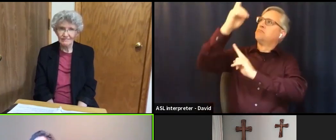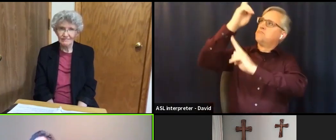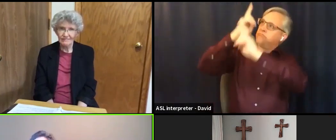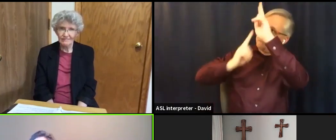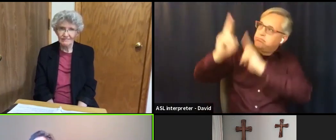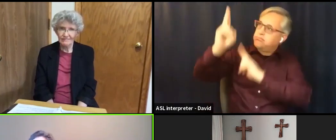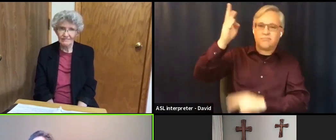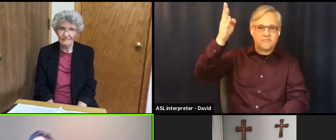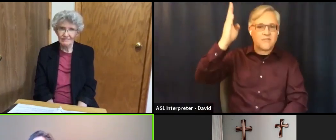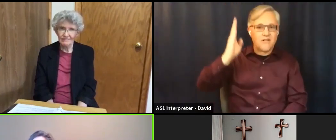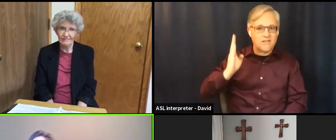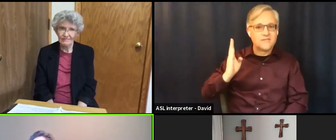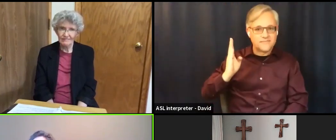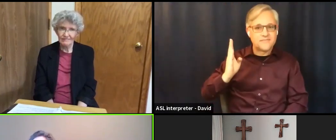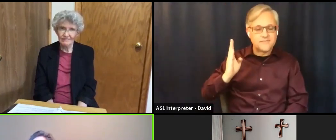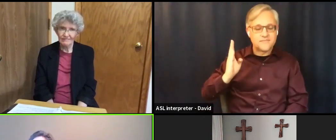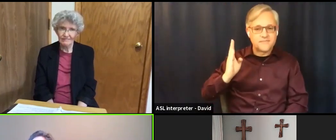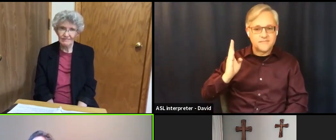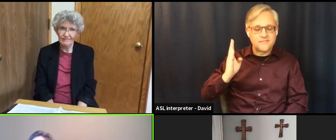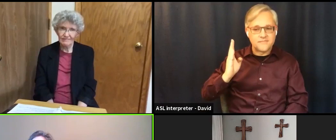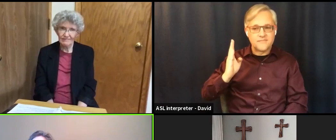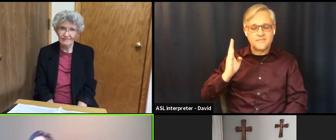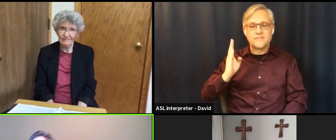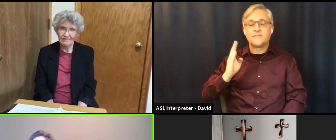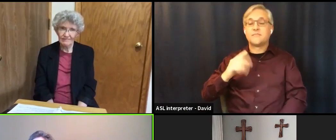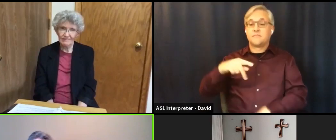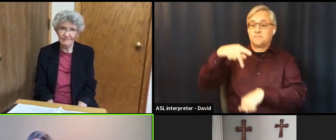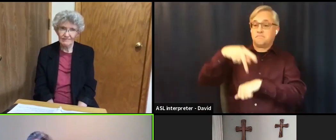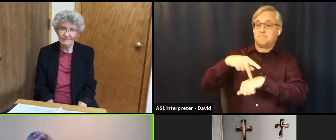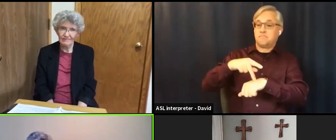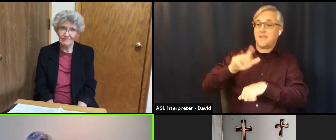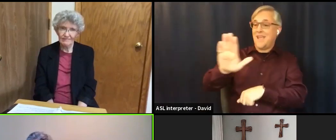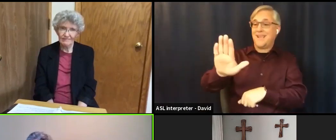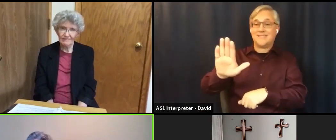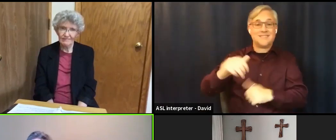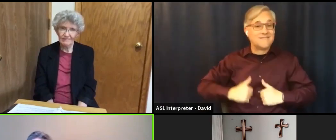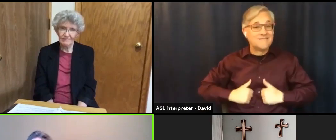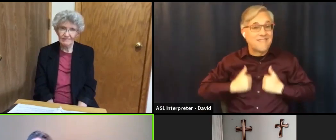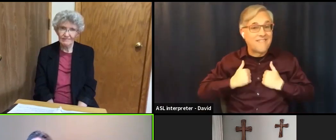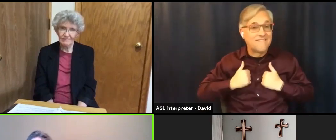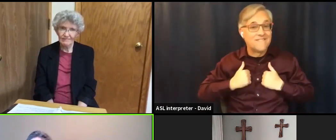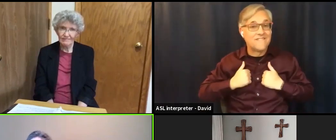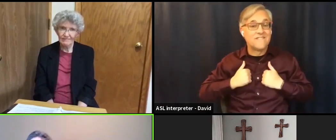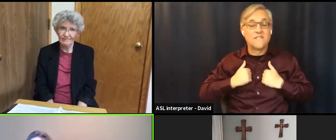And his life and his death point to God's love,